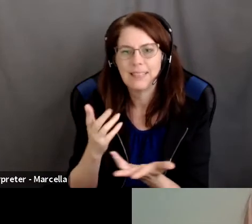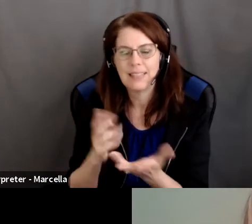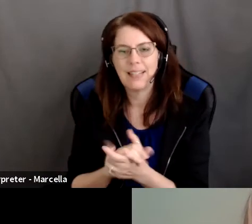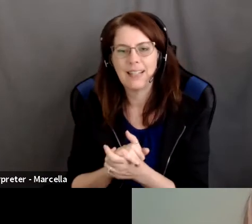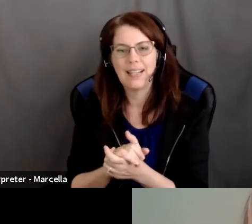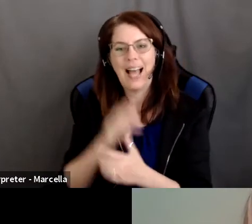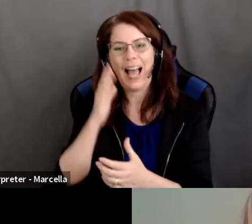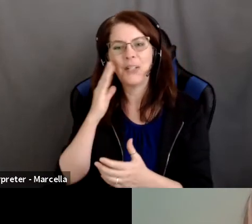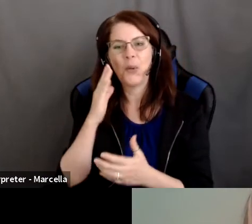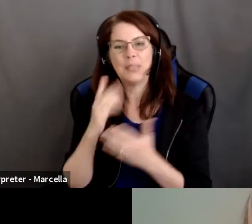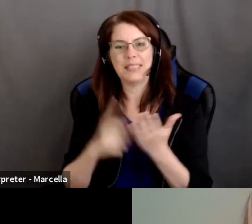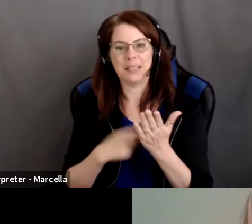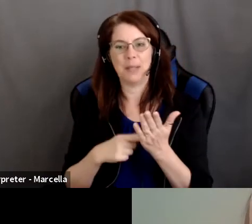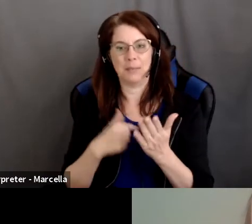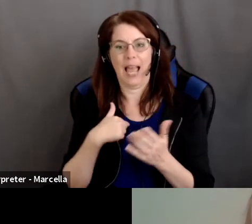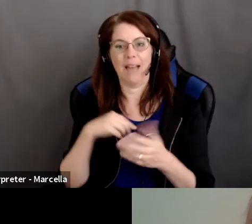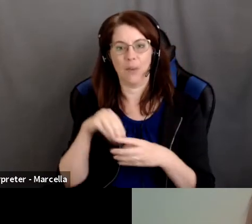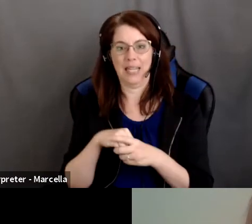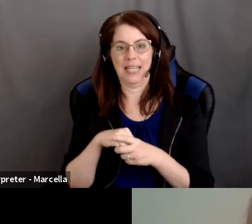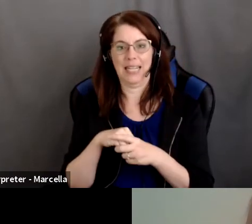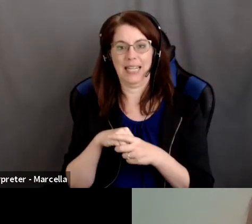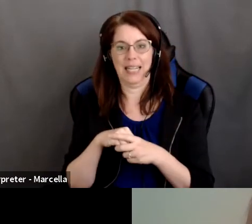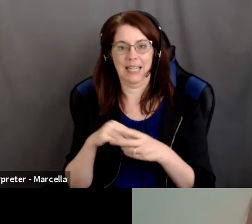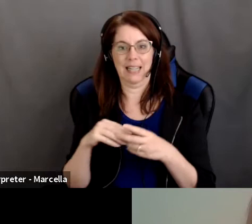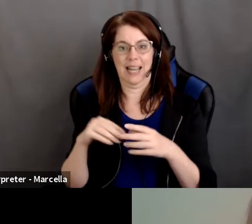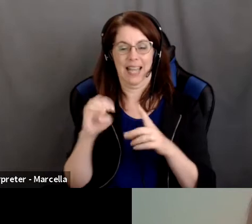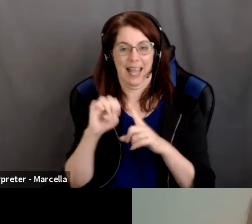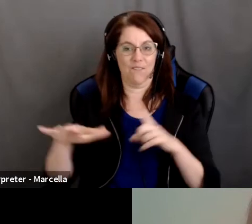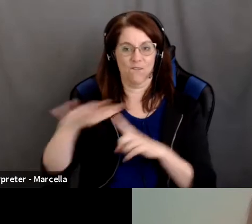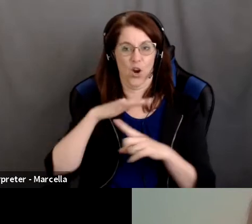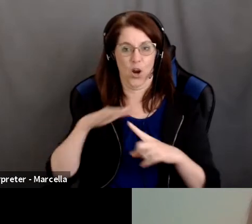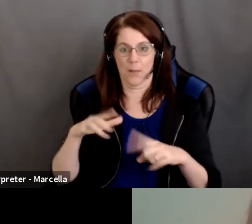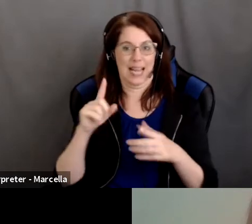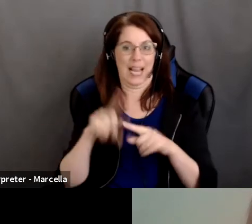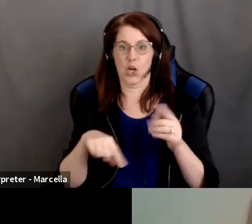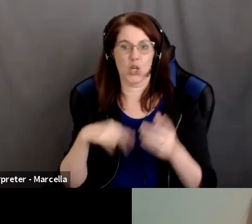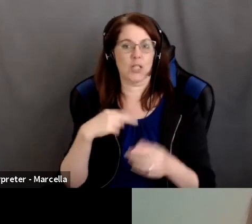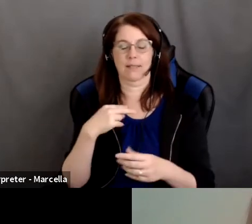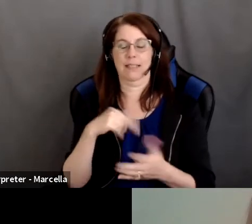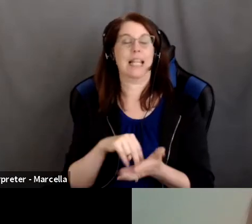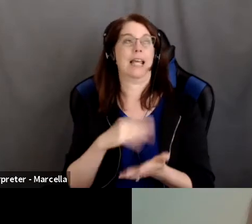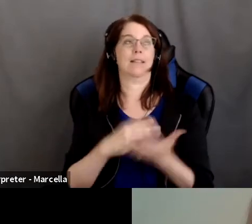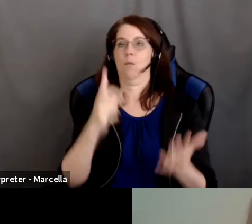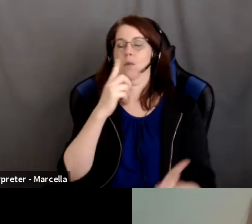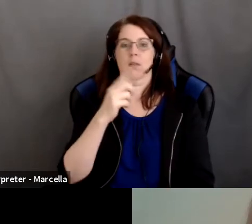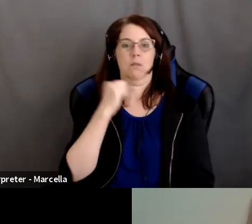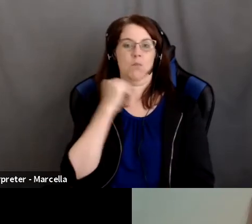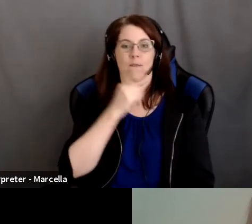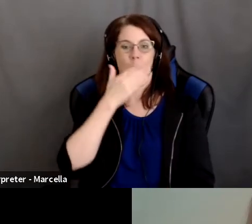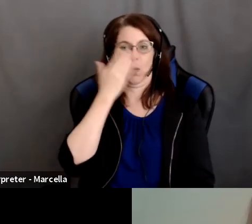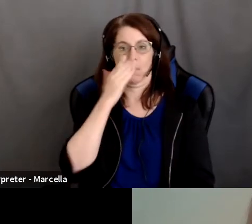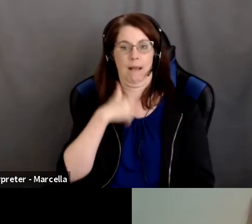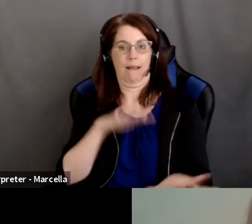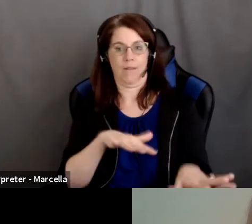I know there's been times when I've been in enclosed environments and I couldn't stand somebody's perfume, and maybe I just have to